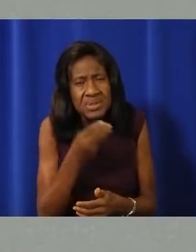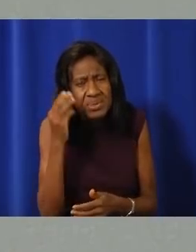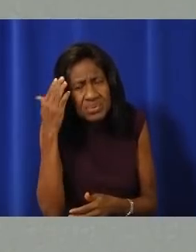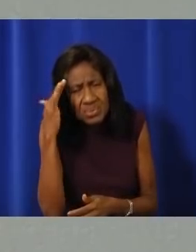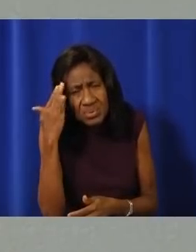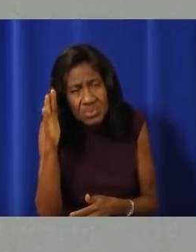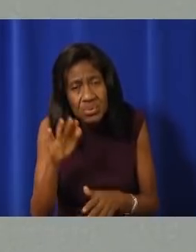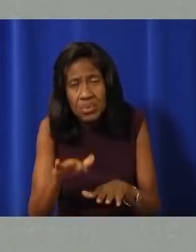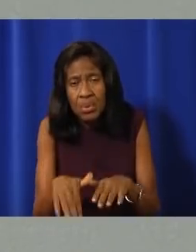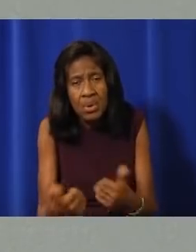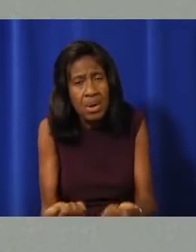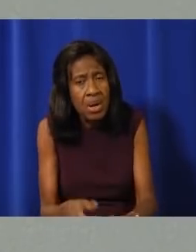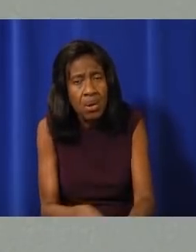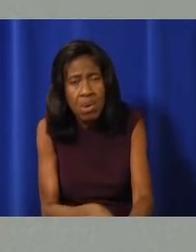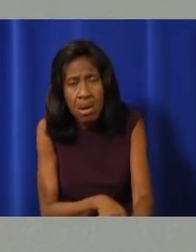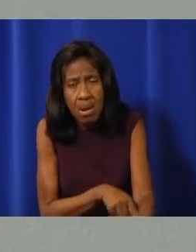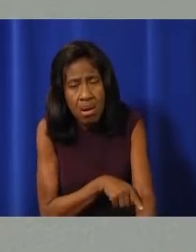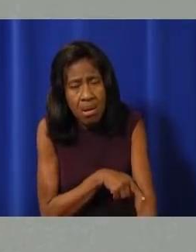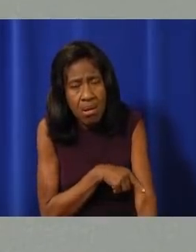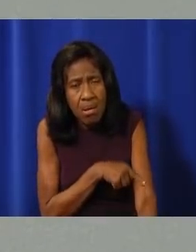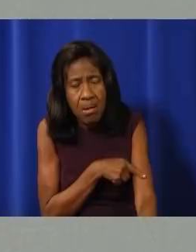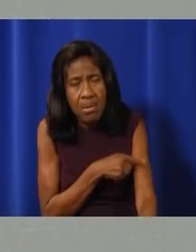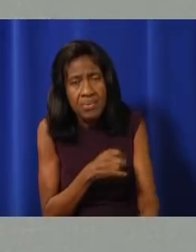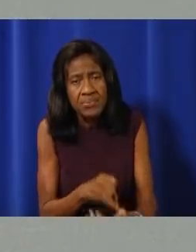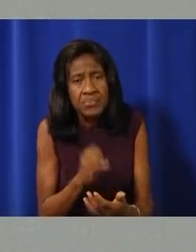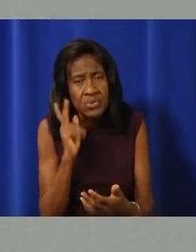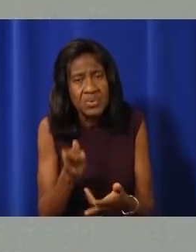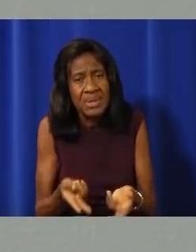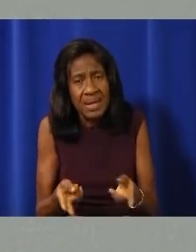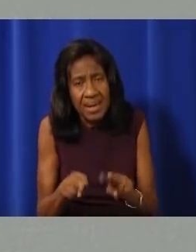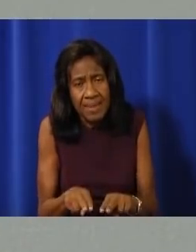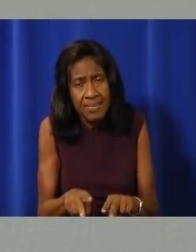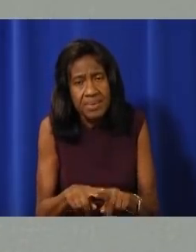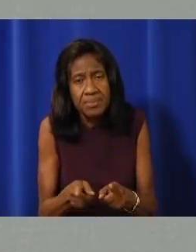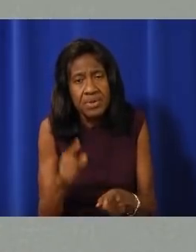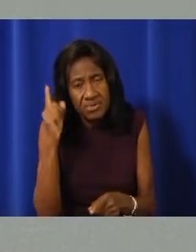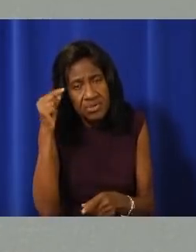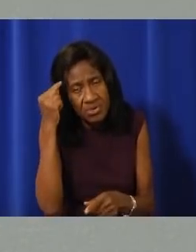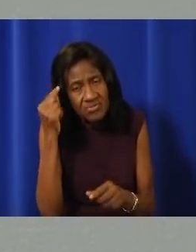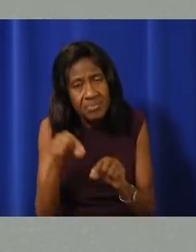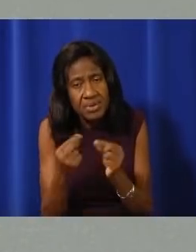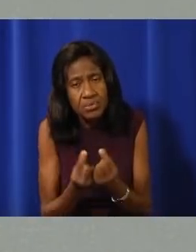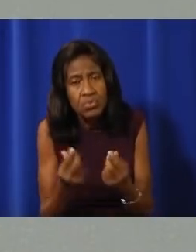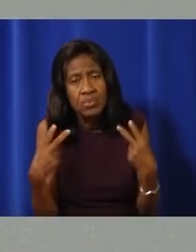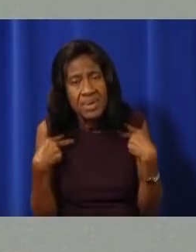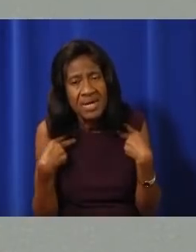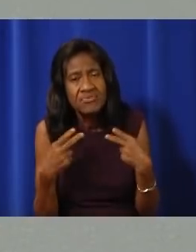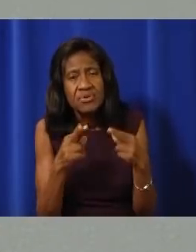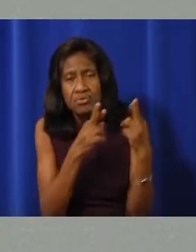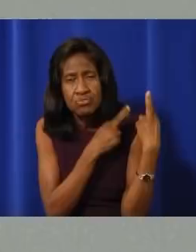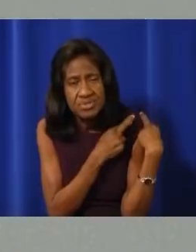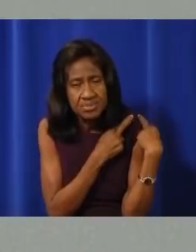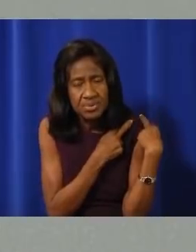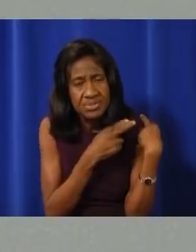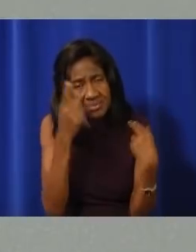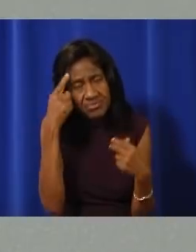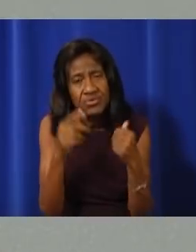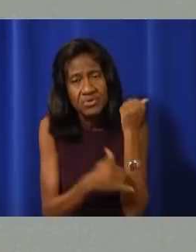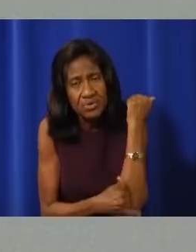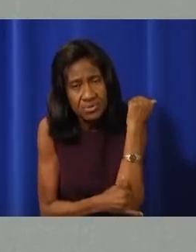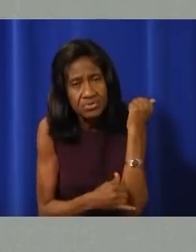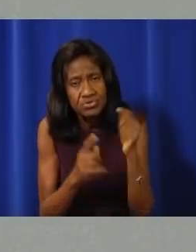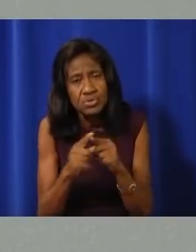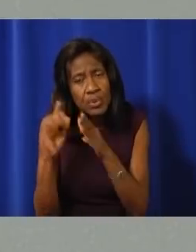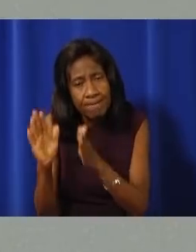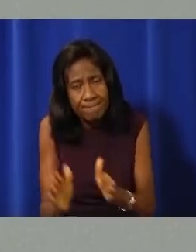on, and the government has a responsibility to the country to plan for a future which